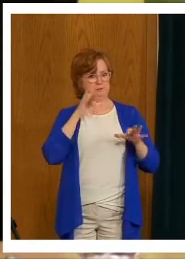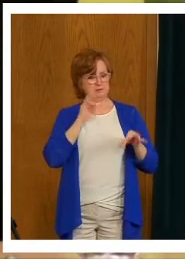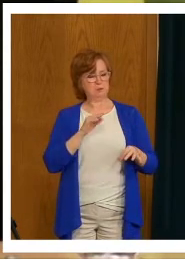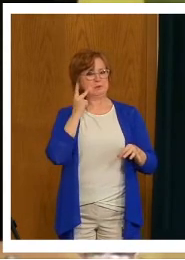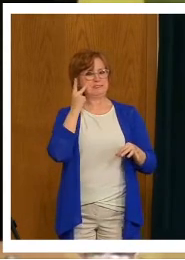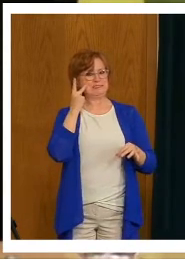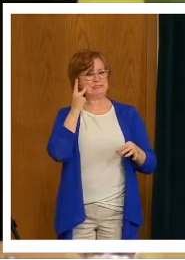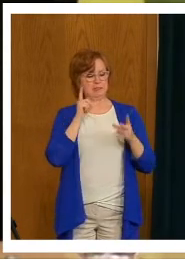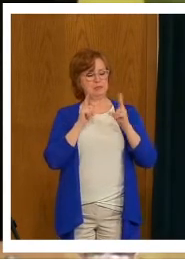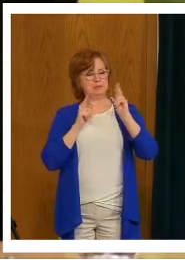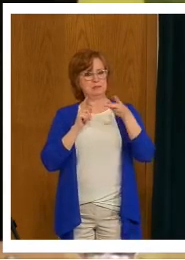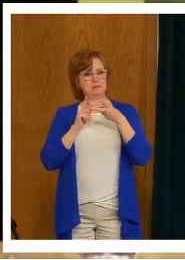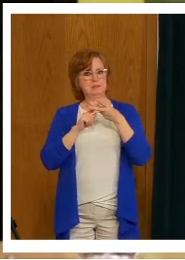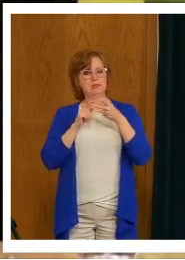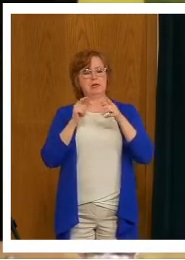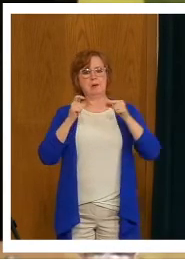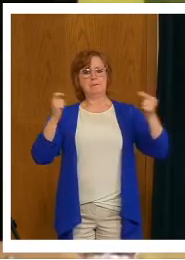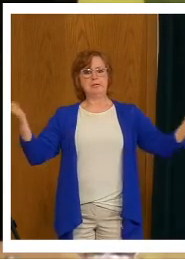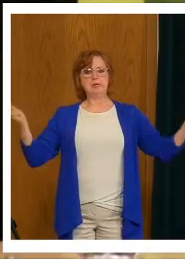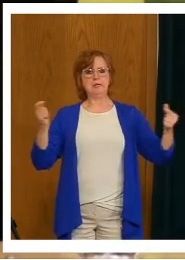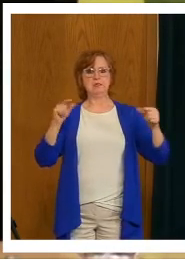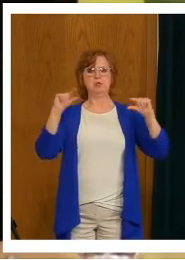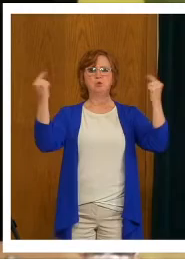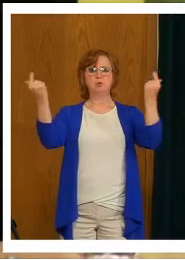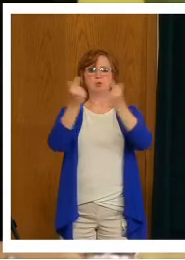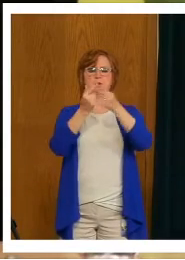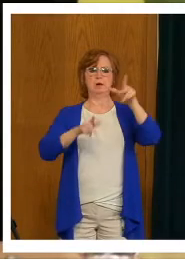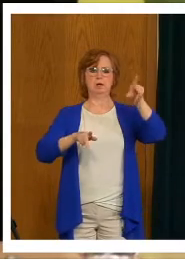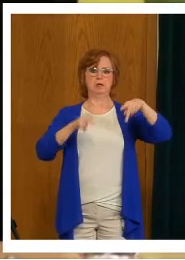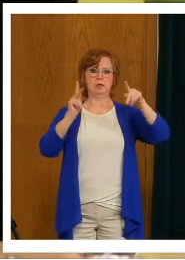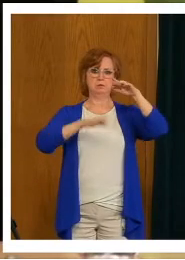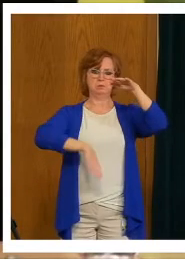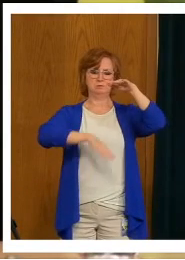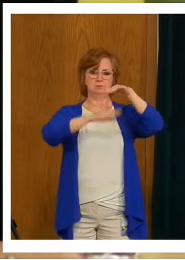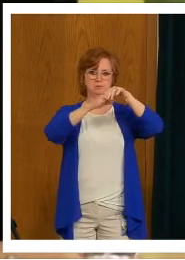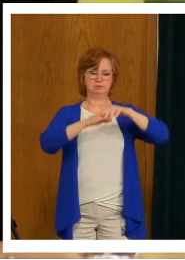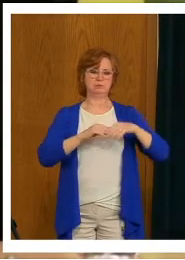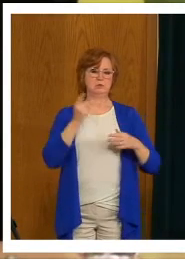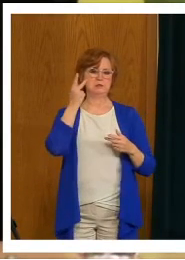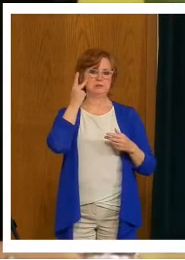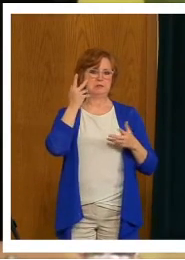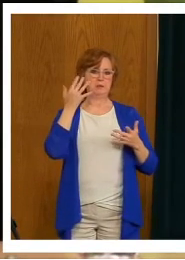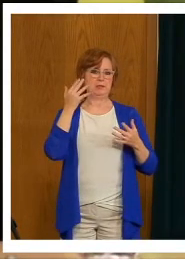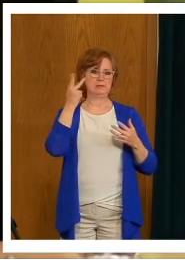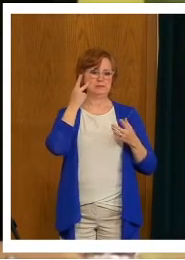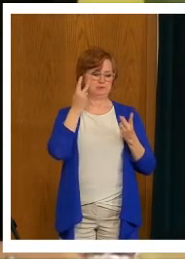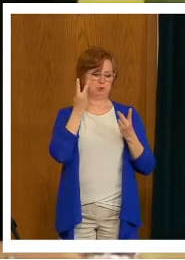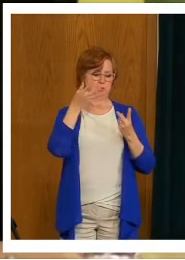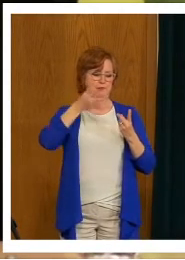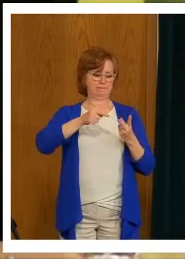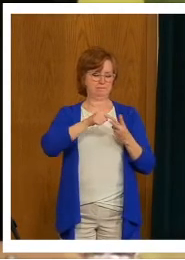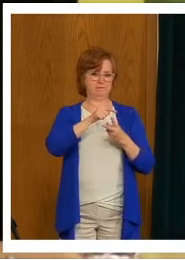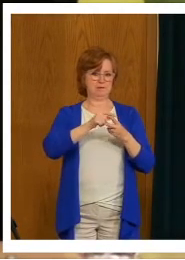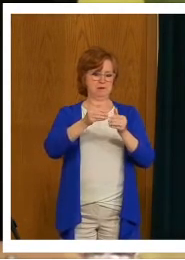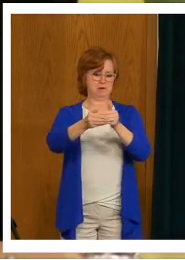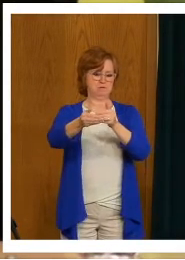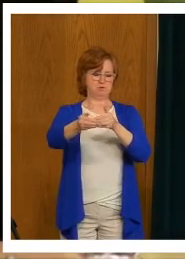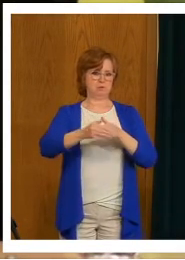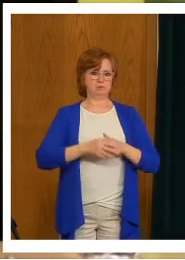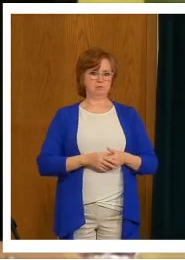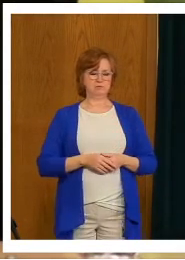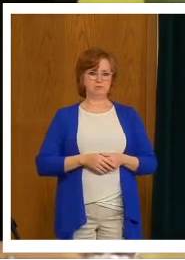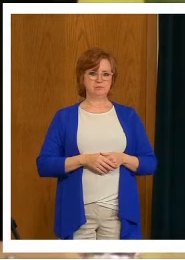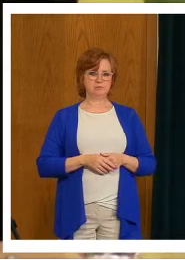of crowd will we be ready to move forward with in the days after that. So those are the only 2 variables that are left.